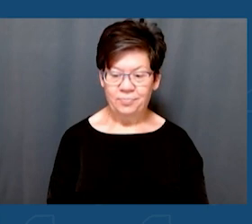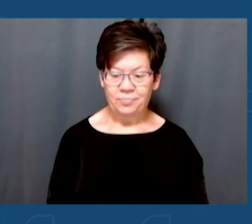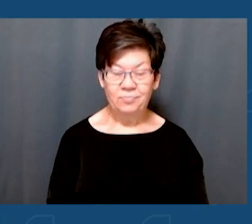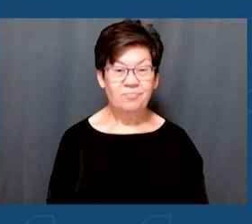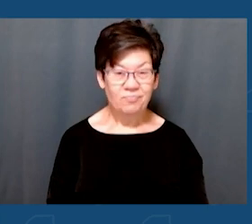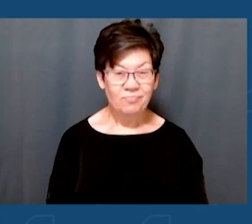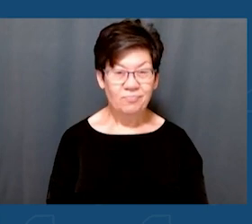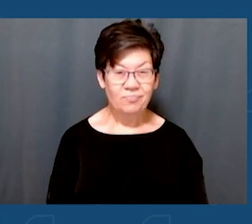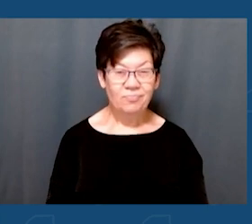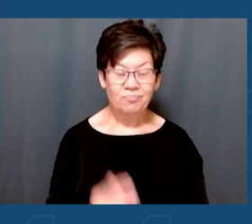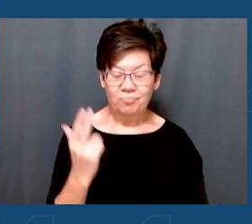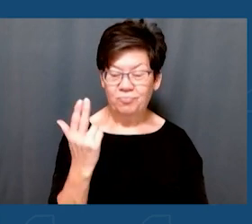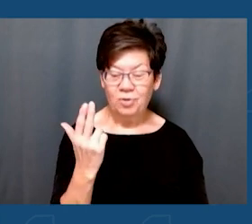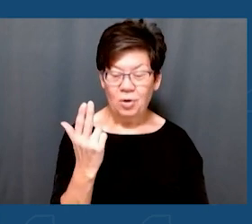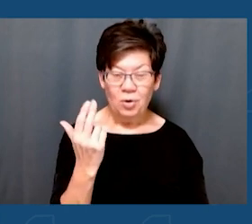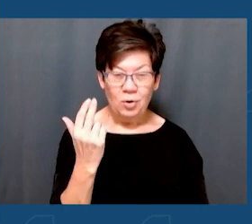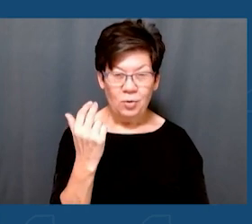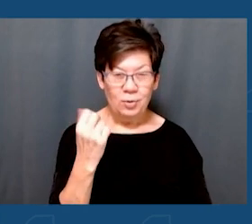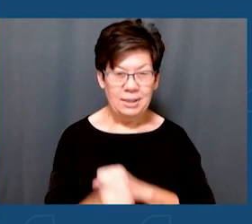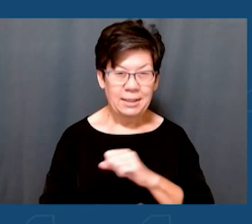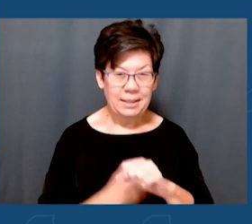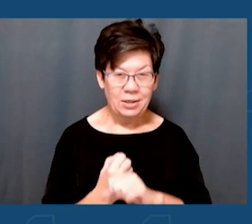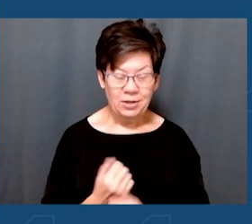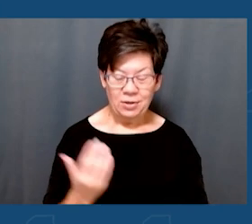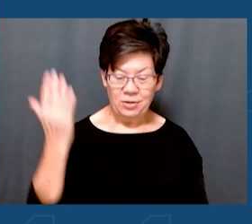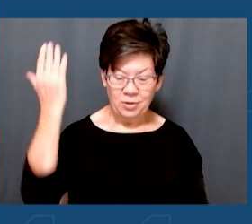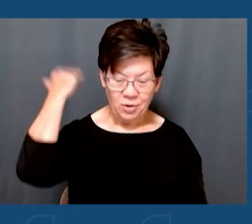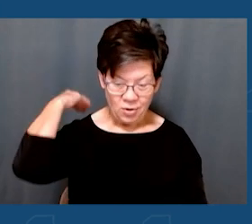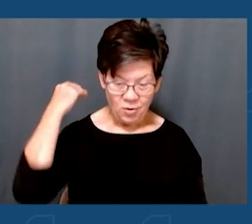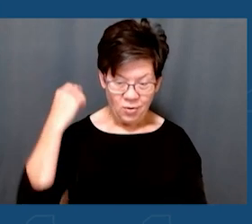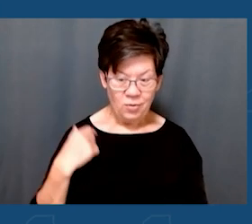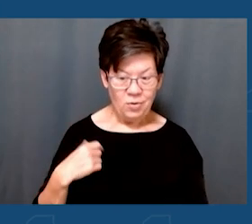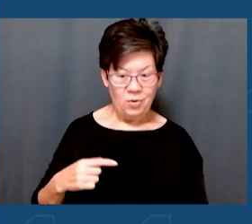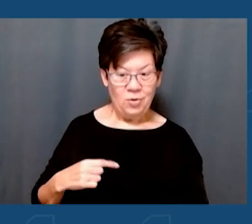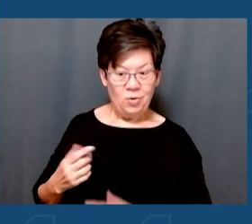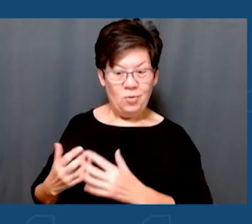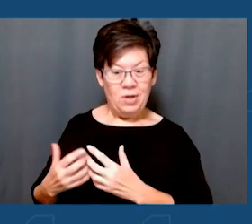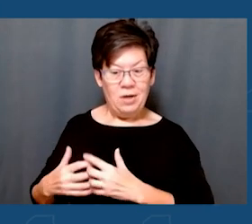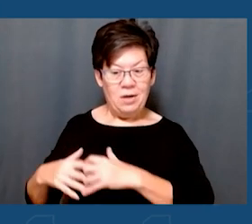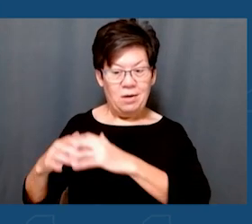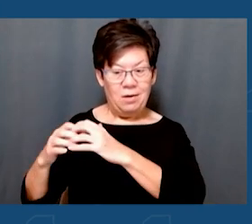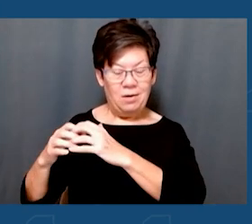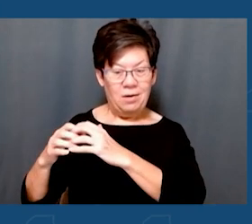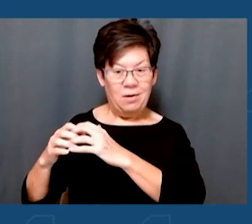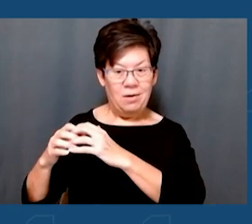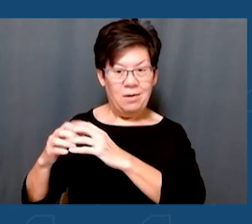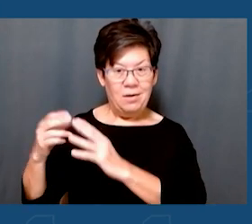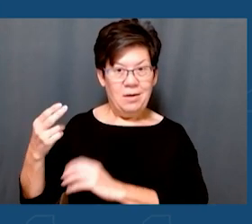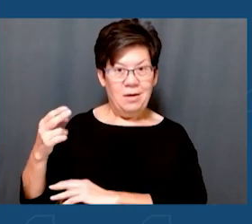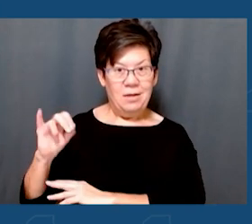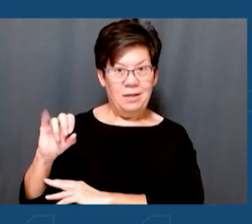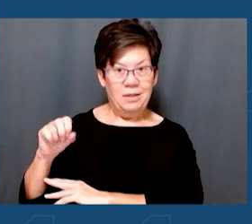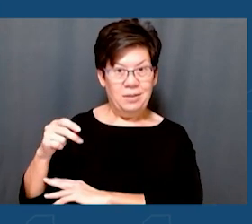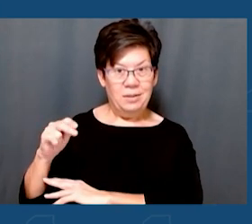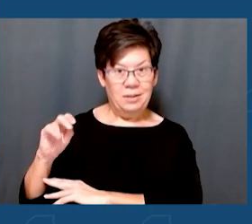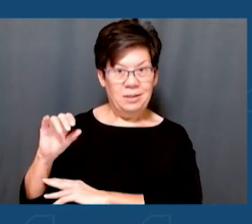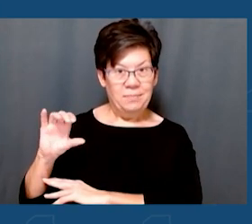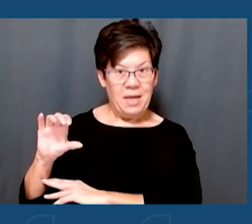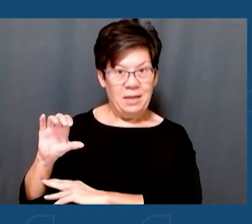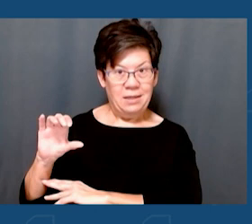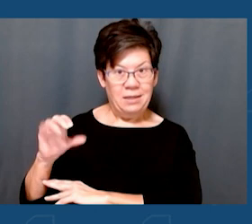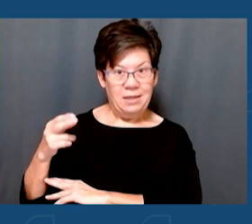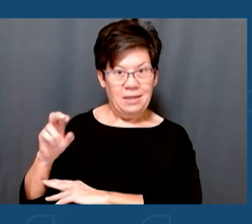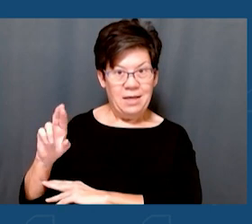"13 years ago, we officially launched Hispanic Heritage Month at the Buffalo and Erie County Public